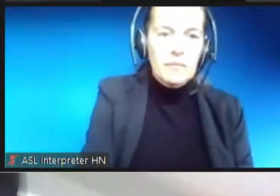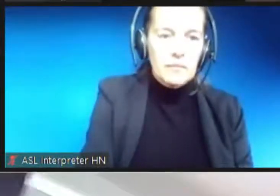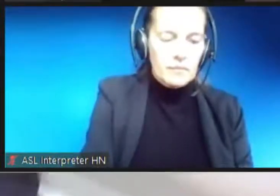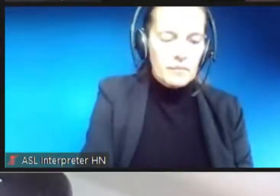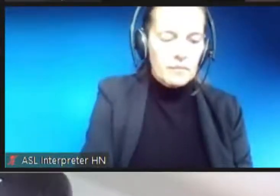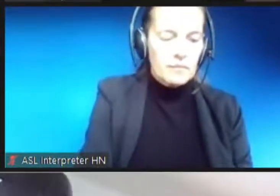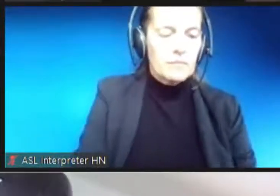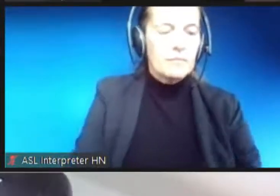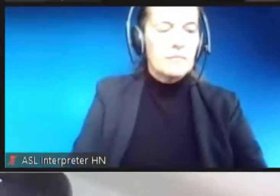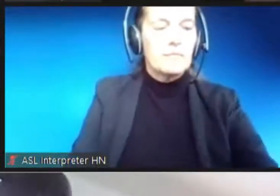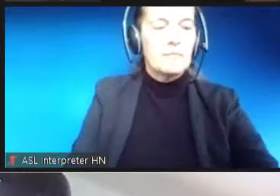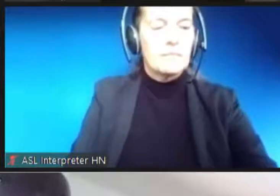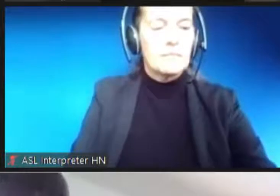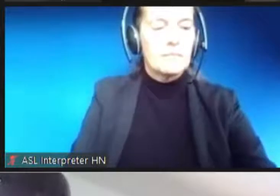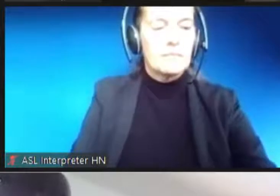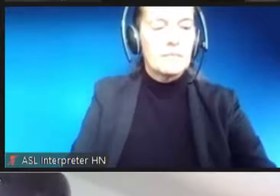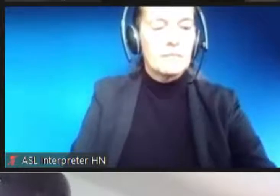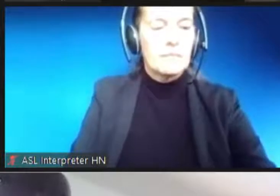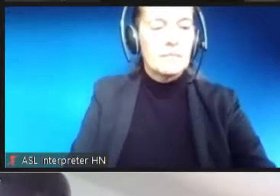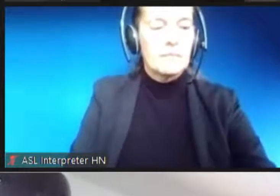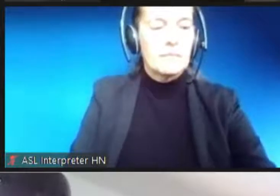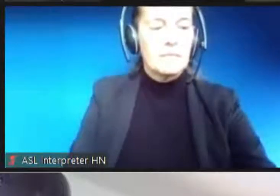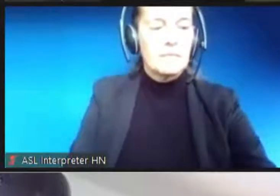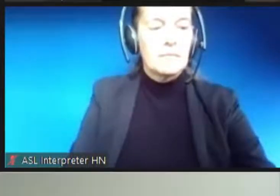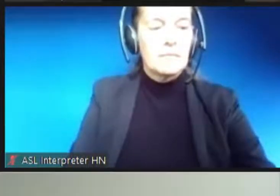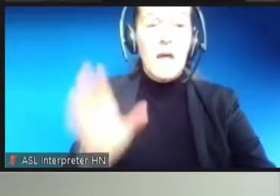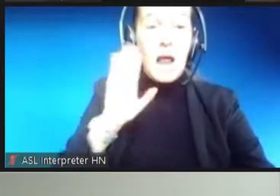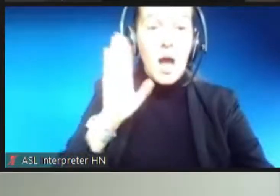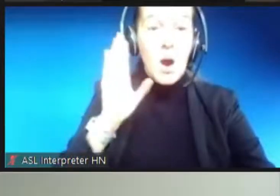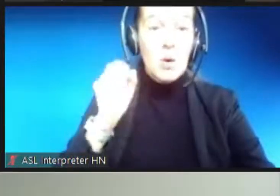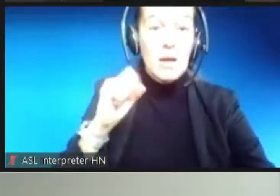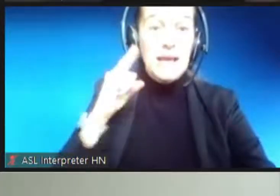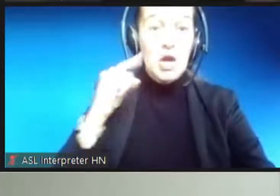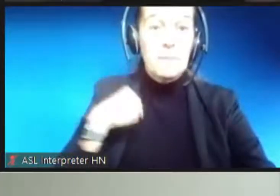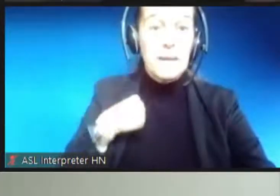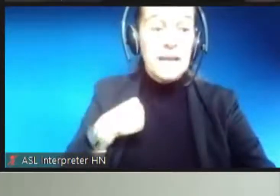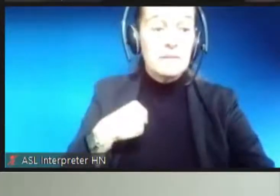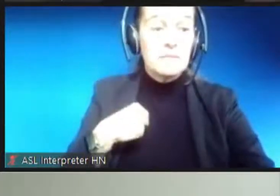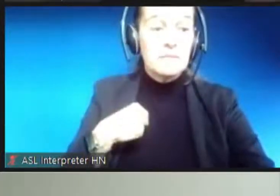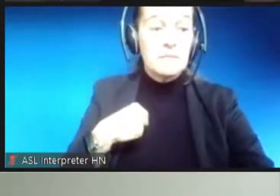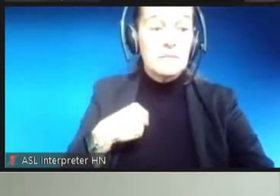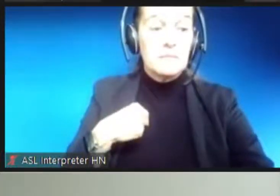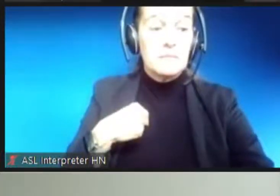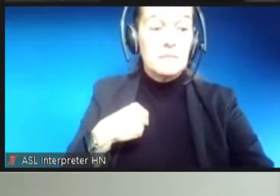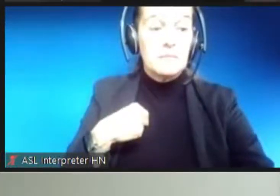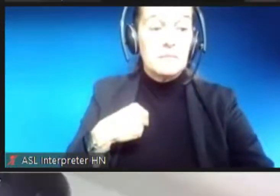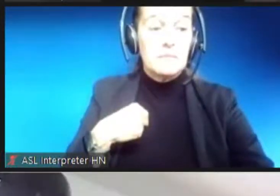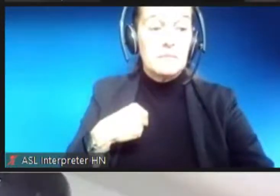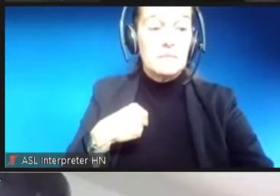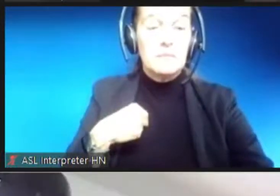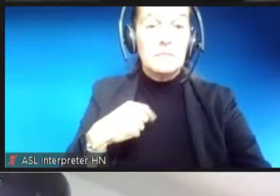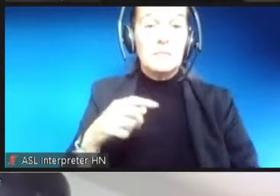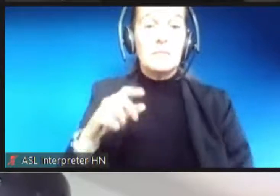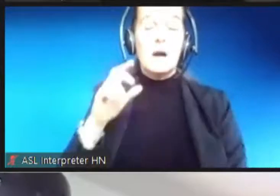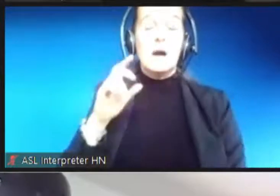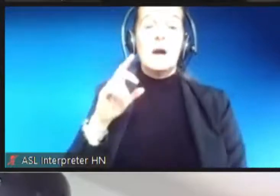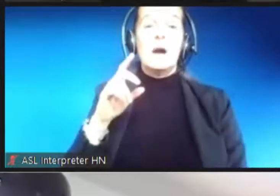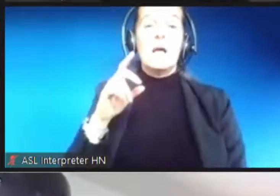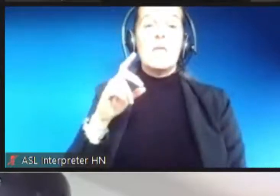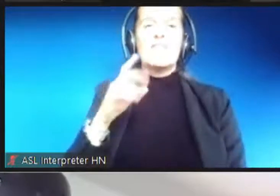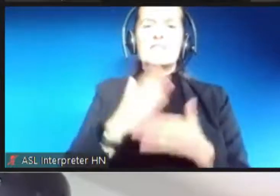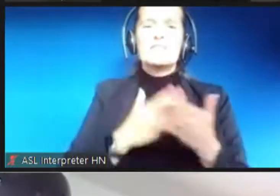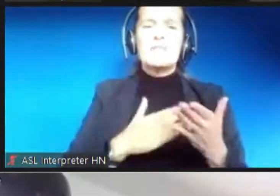Hi everyone. Can you hear me? Yes. I was wondering, there's been some talk